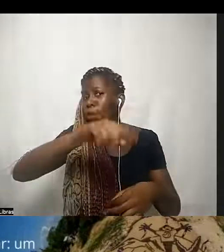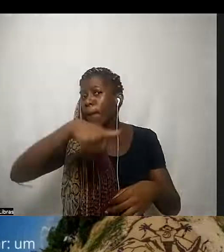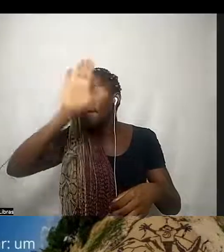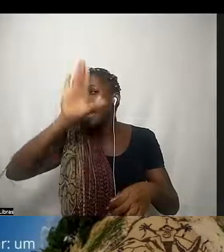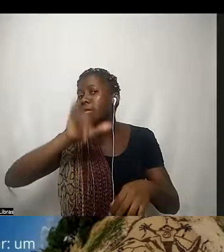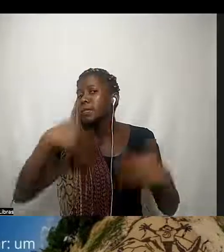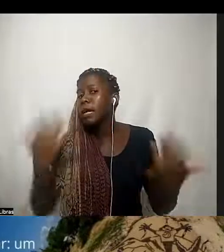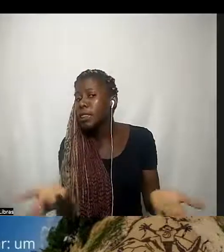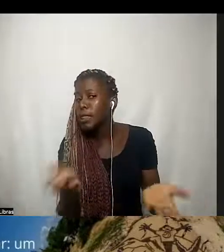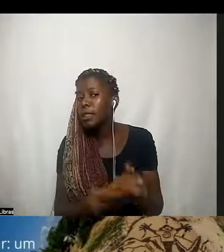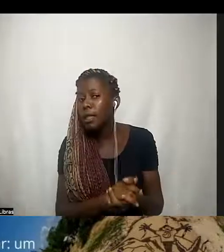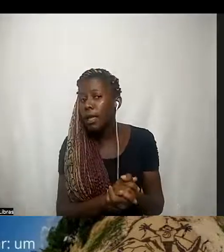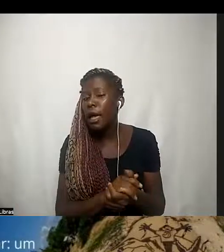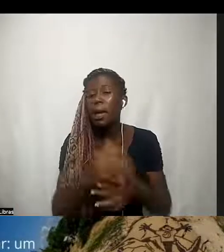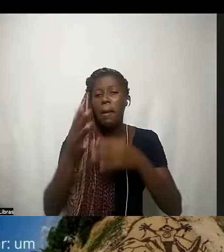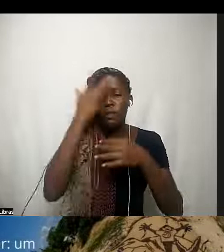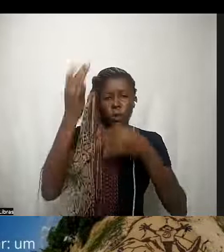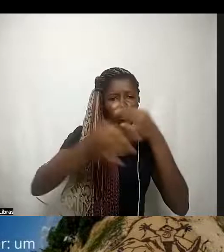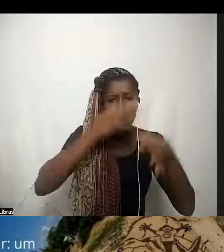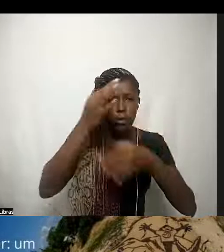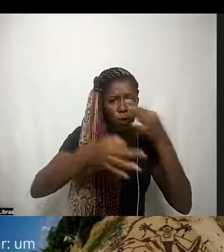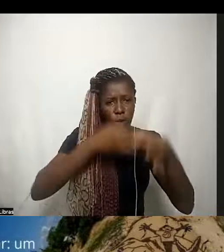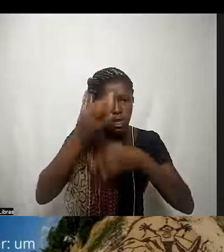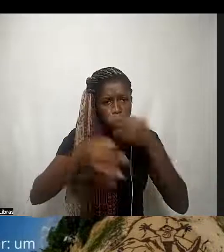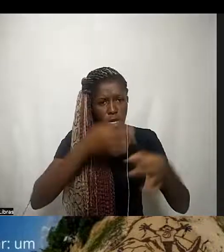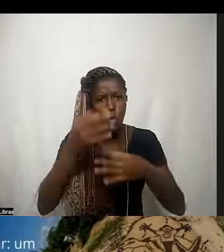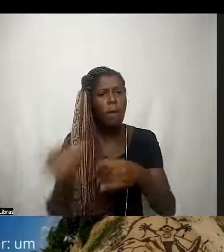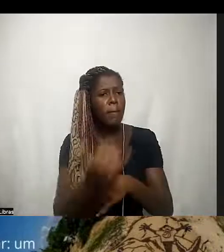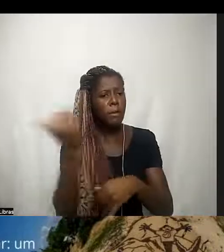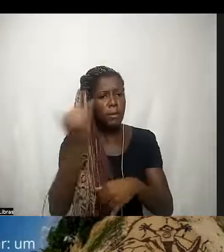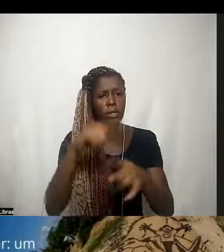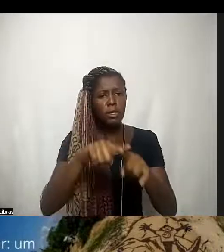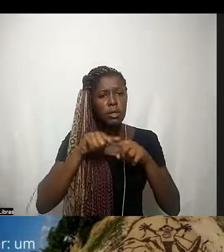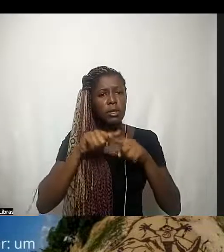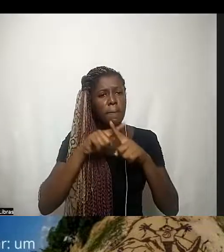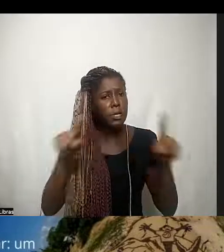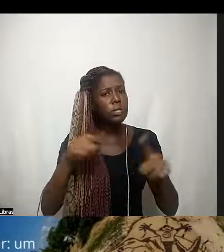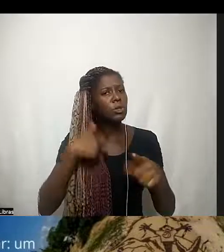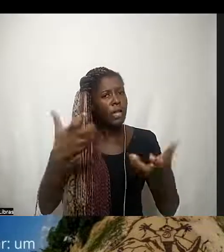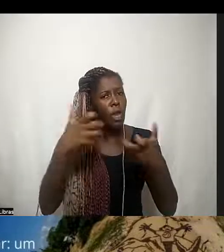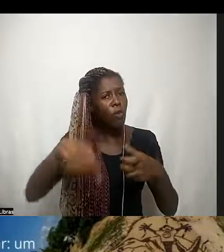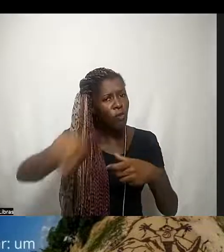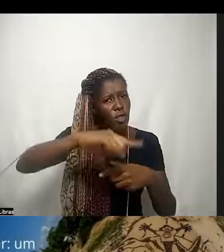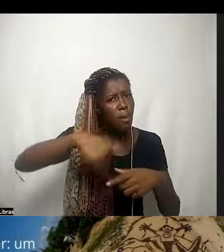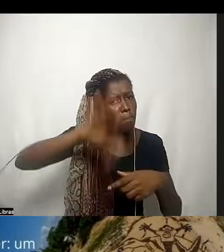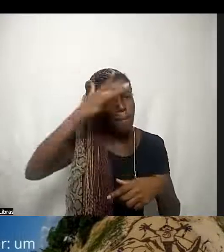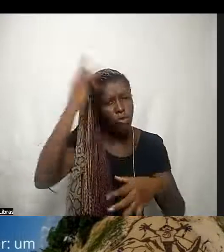So I want to see you here. But we have very relevant contributions, but I'd like to see more people writing here because this will go to a